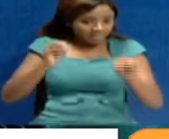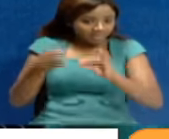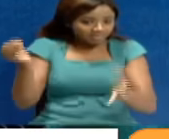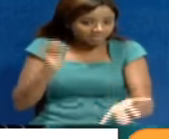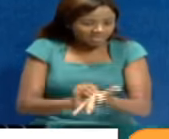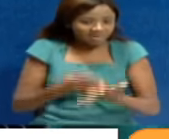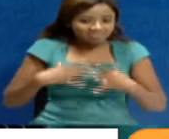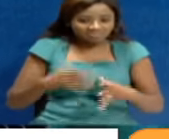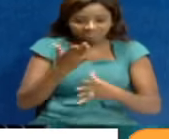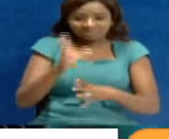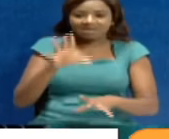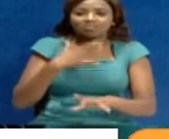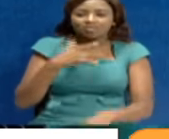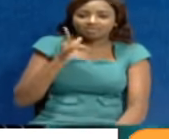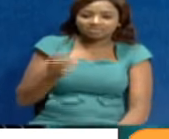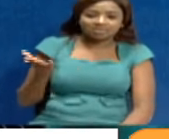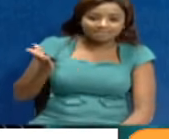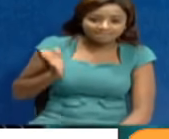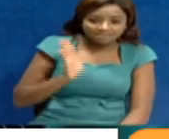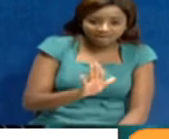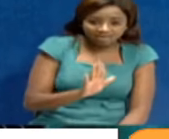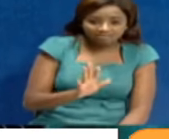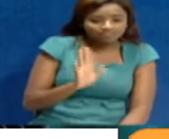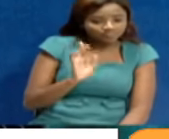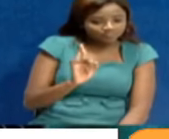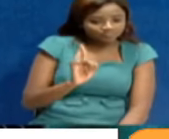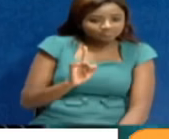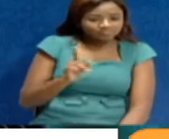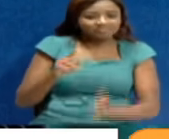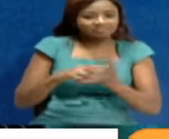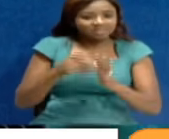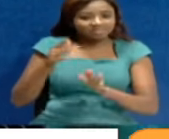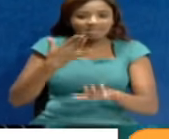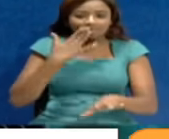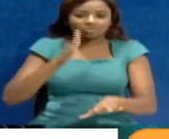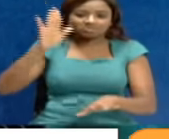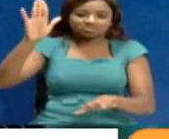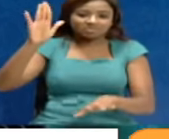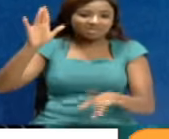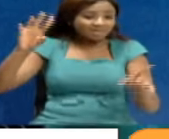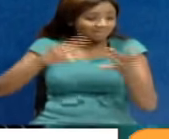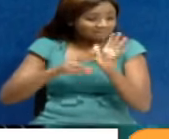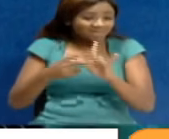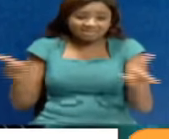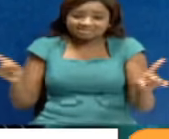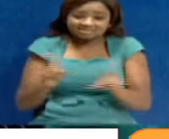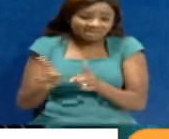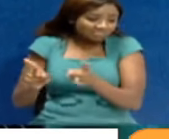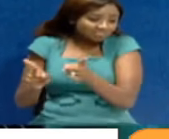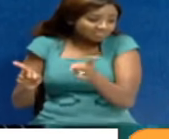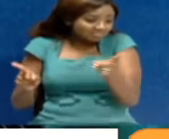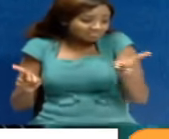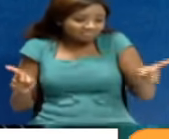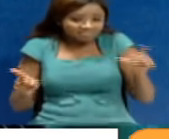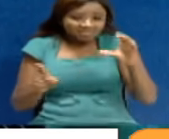for the second term. As a consequence of that vetting at the ballot, he was sworn in. Therefore, it goes without emphasis